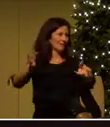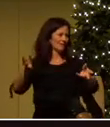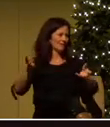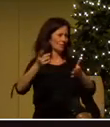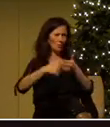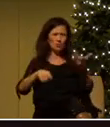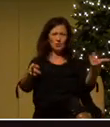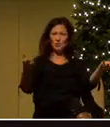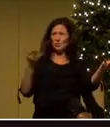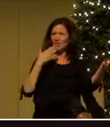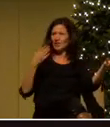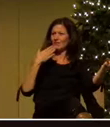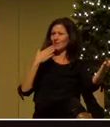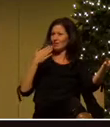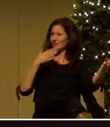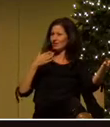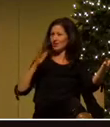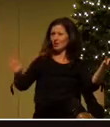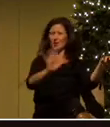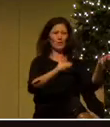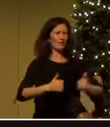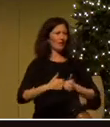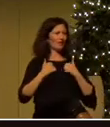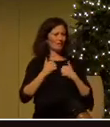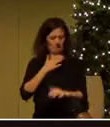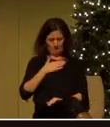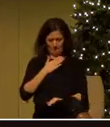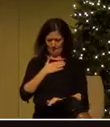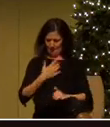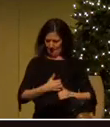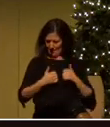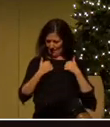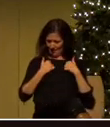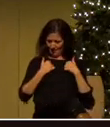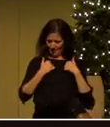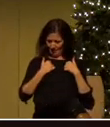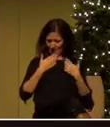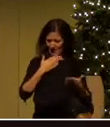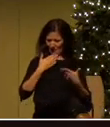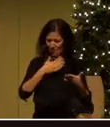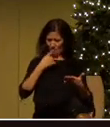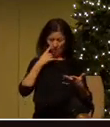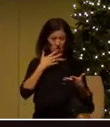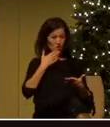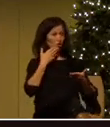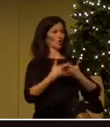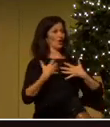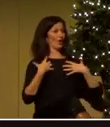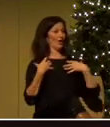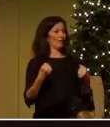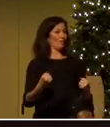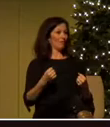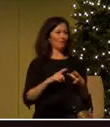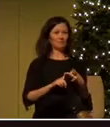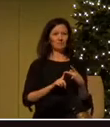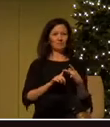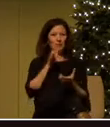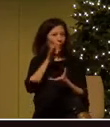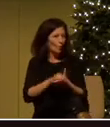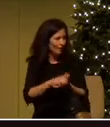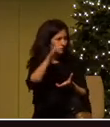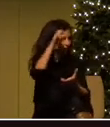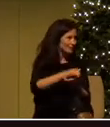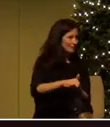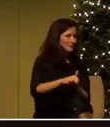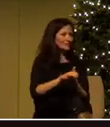What are you thankful for in your life? What am I thankful for? Maybe for good health. Maybe for a spouse or a